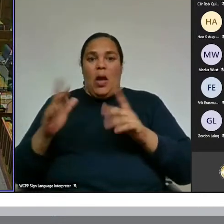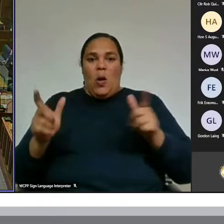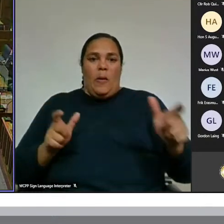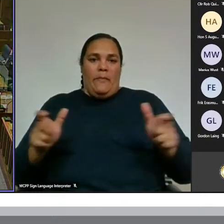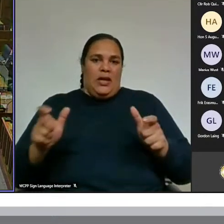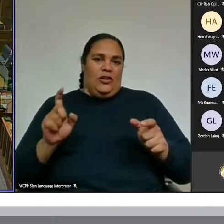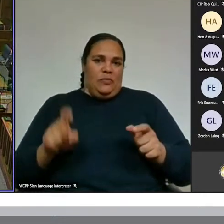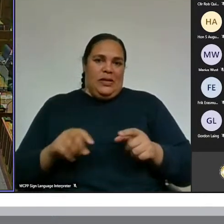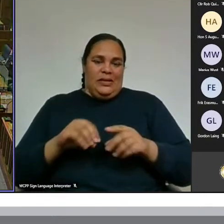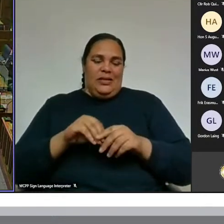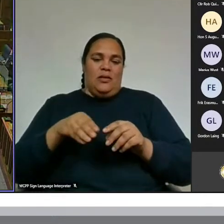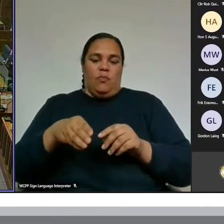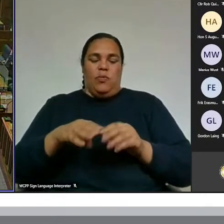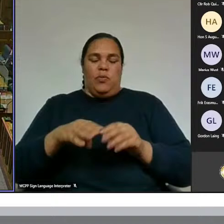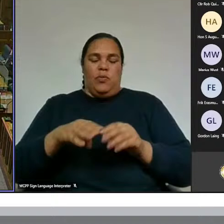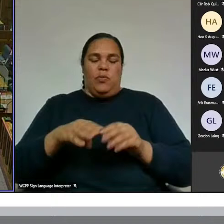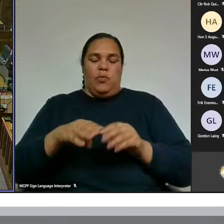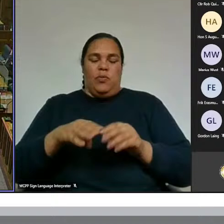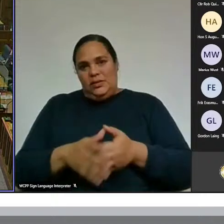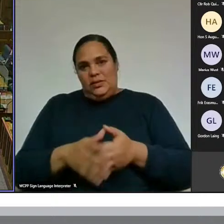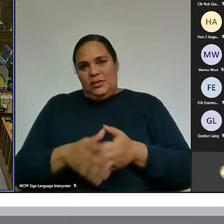it in the province.